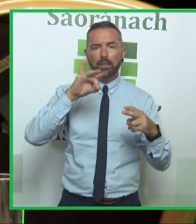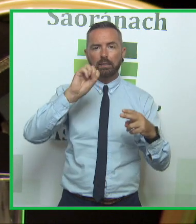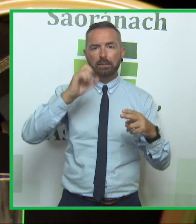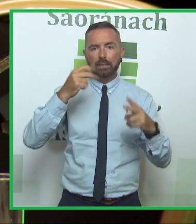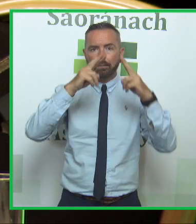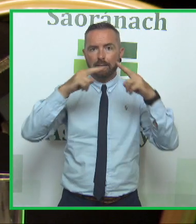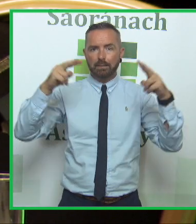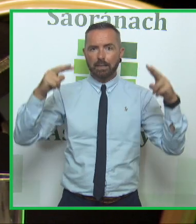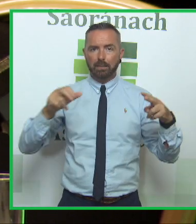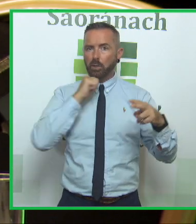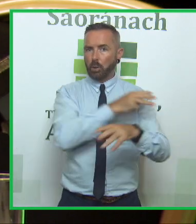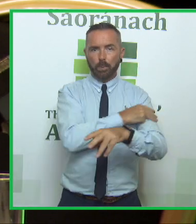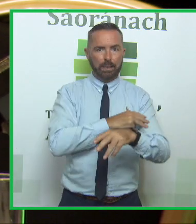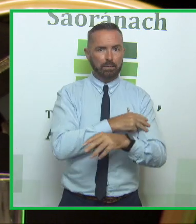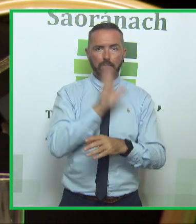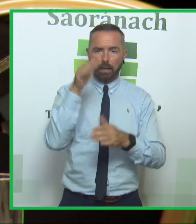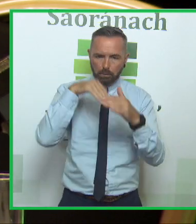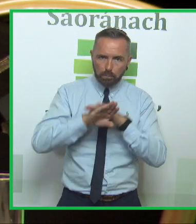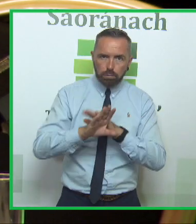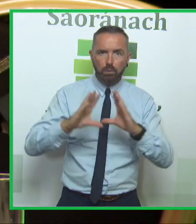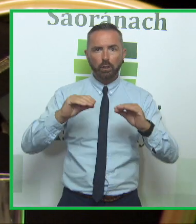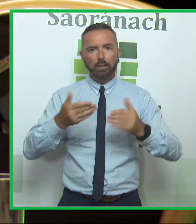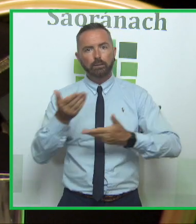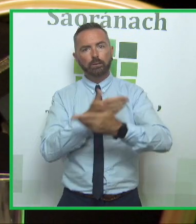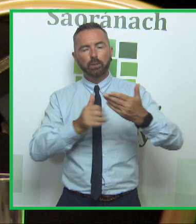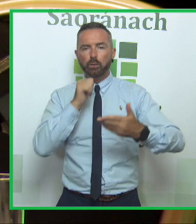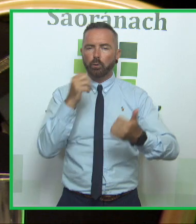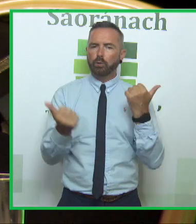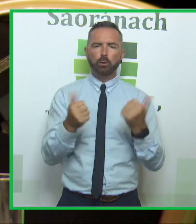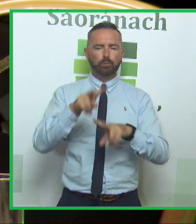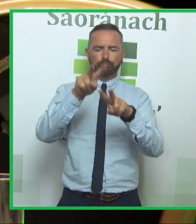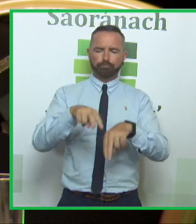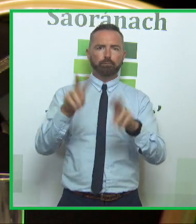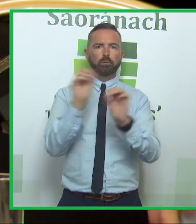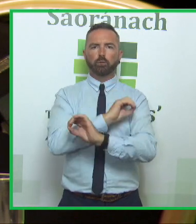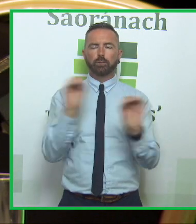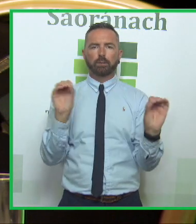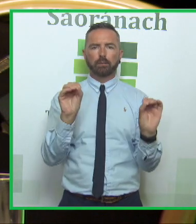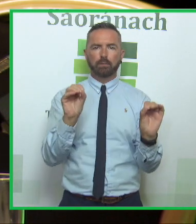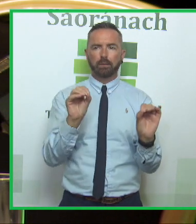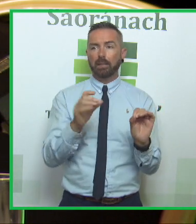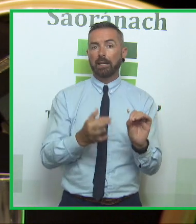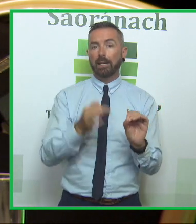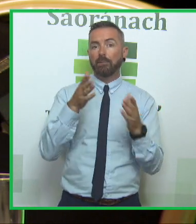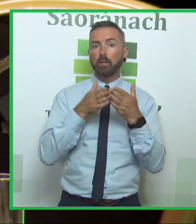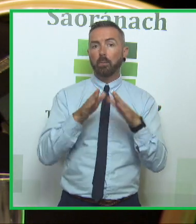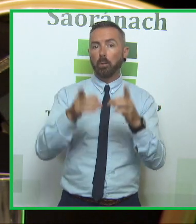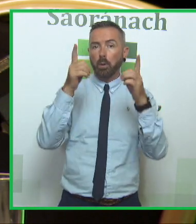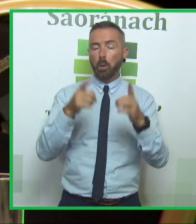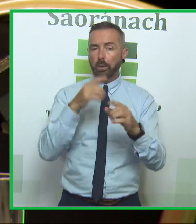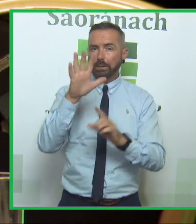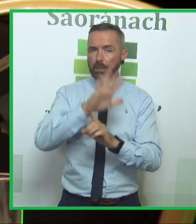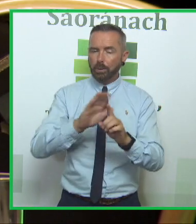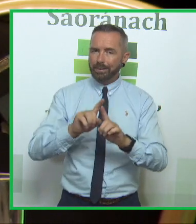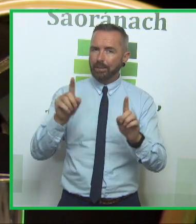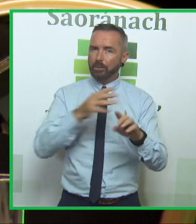that isn't policed. It's where you can come, you can chat, you can get non-judgmental support, of course, unless there's a public order incident. In terms of grants